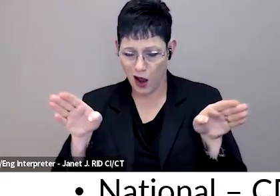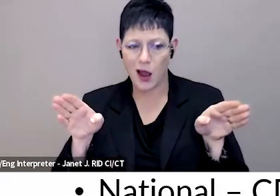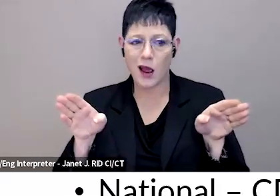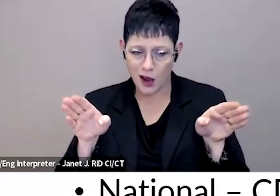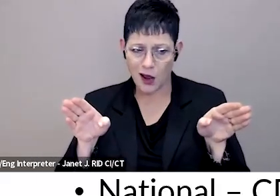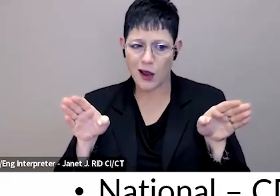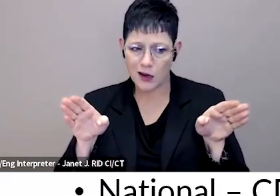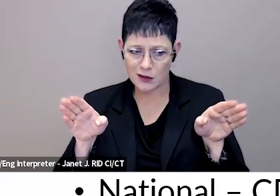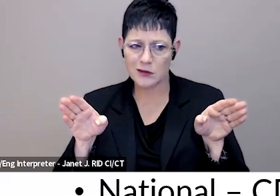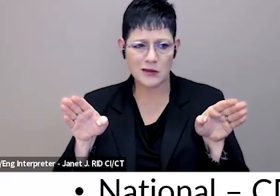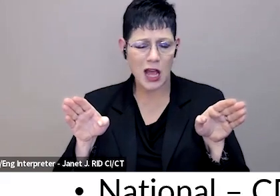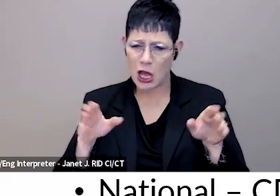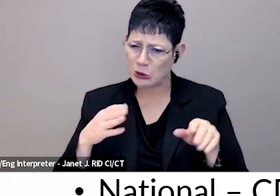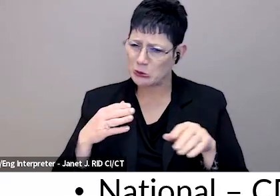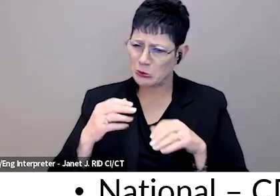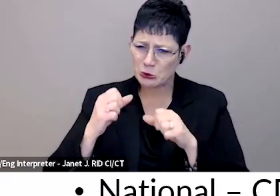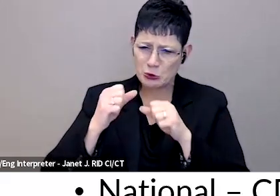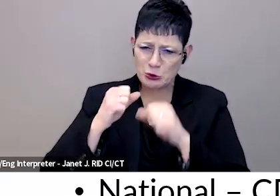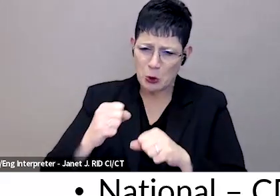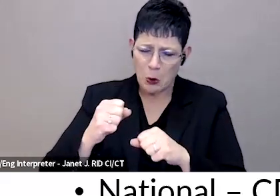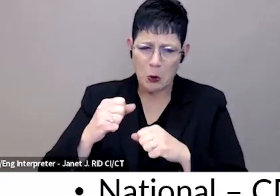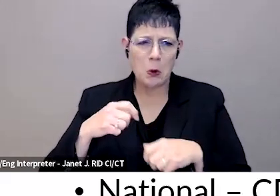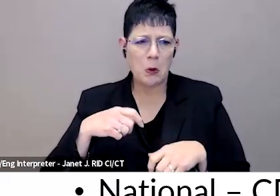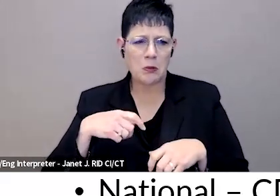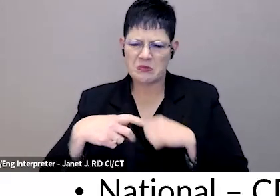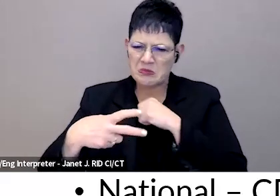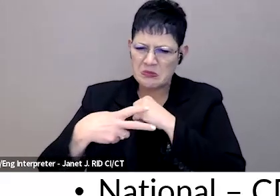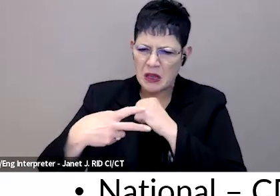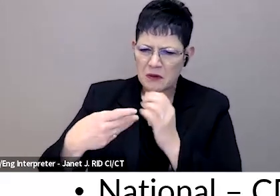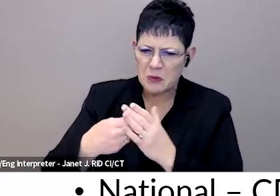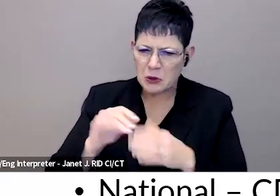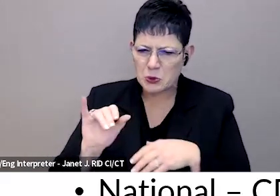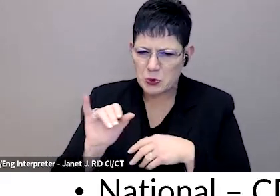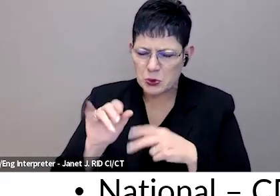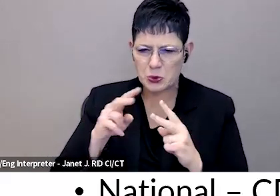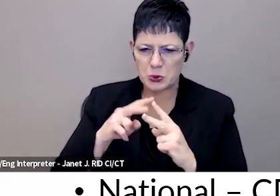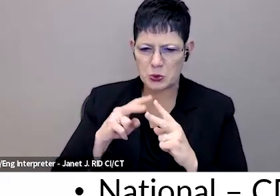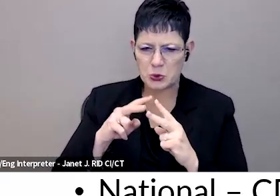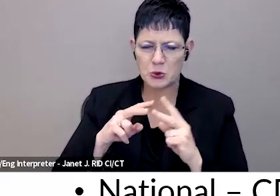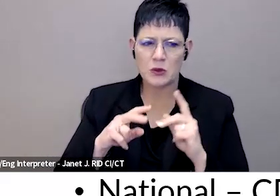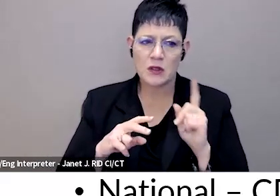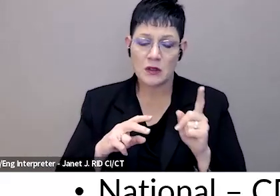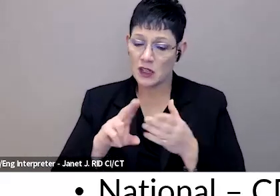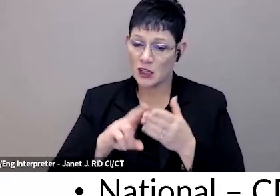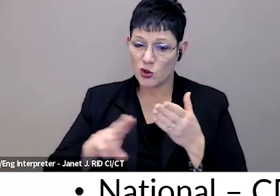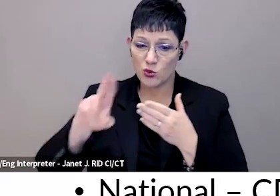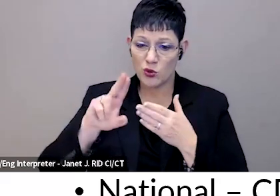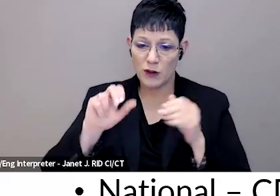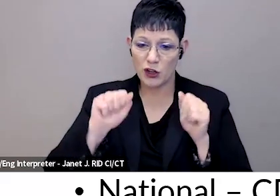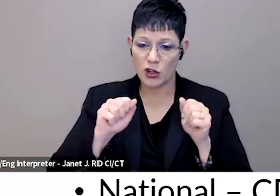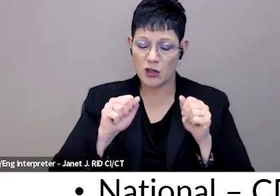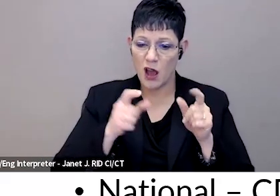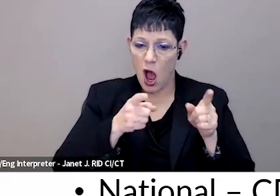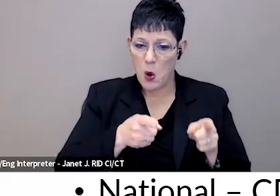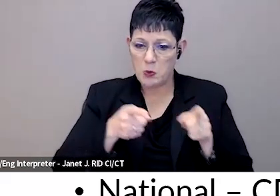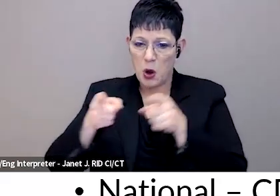be high quality and extremely cost effective. So, the university could, we could take all the